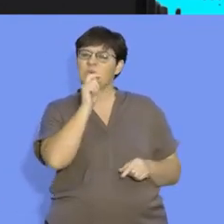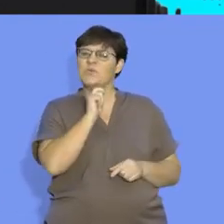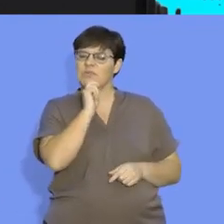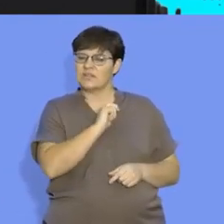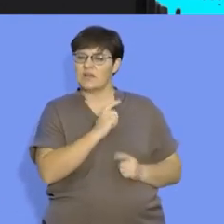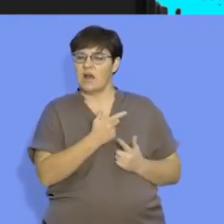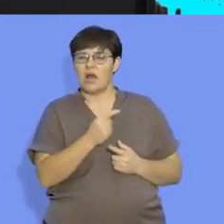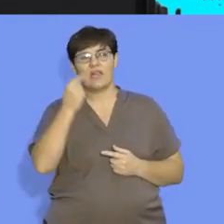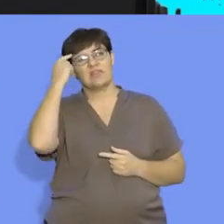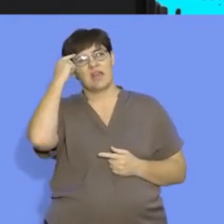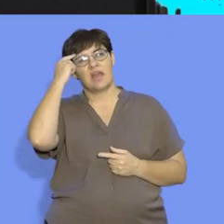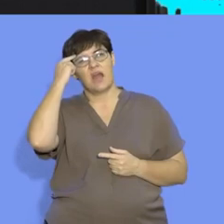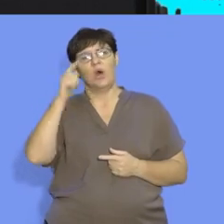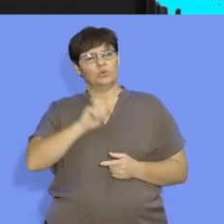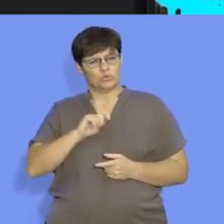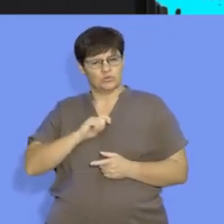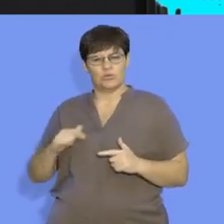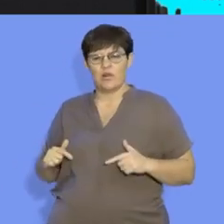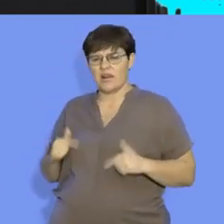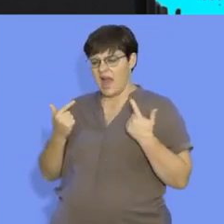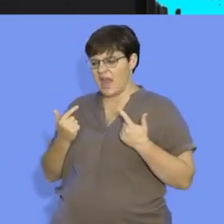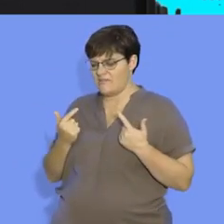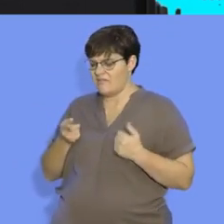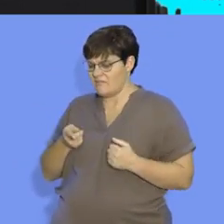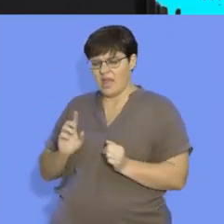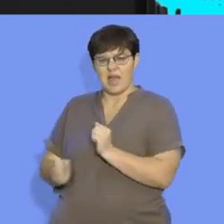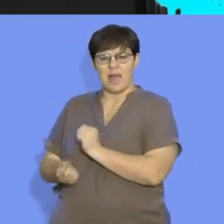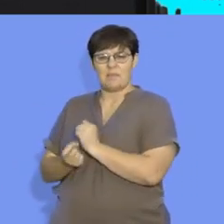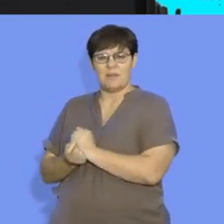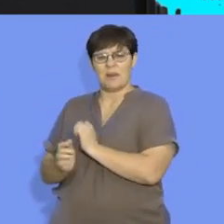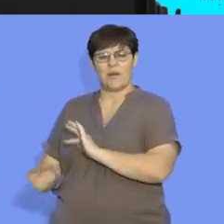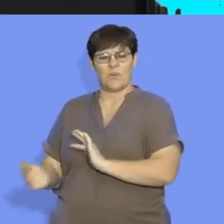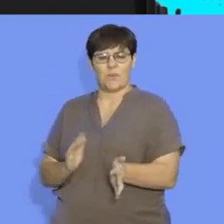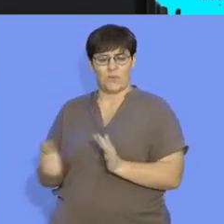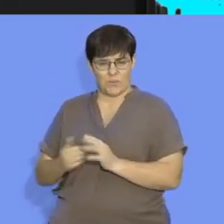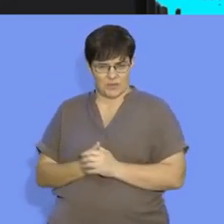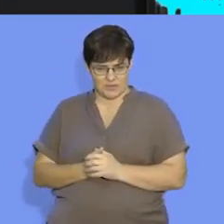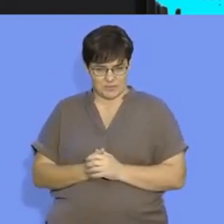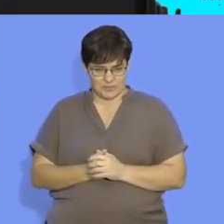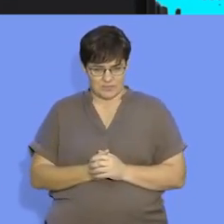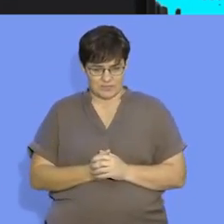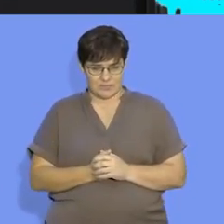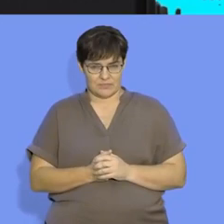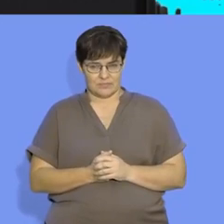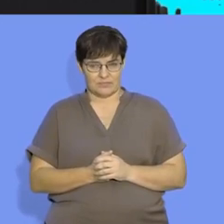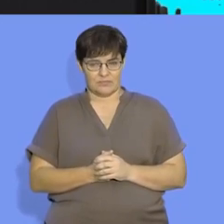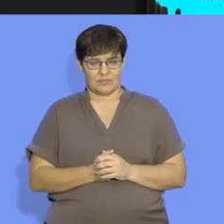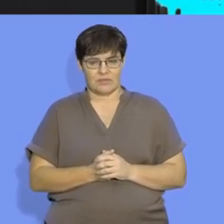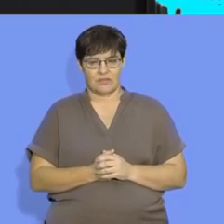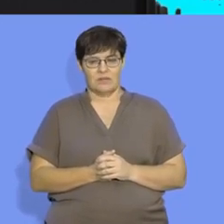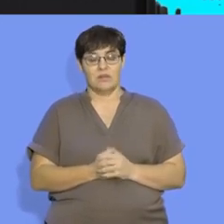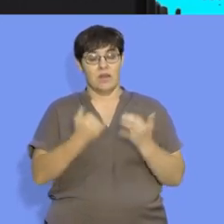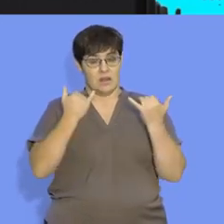uses, we also think about the practical component in terms of applying these reactions between acids and bases,